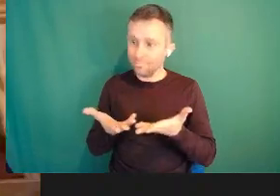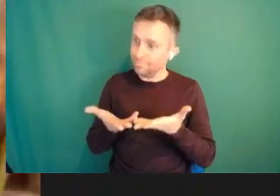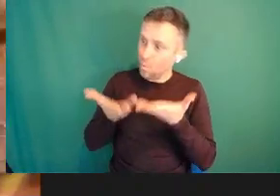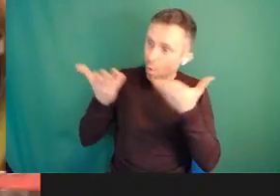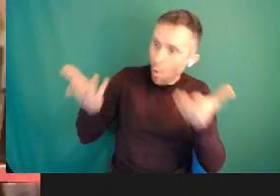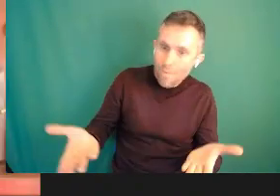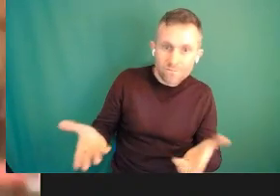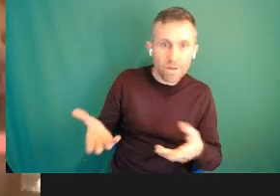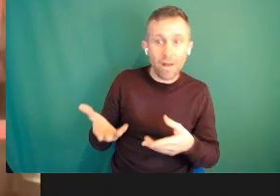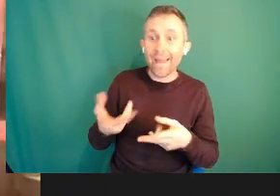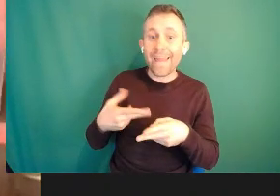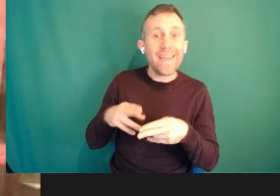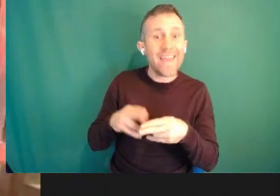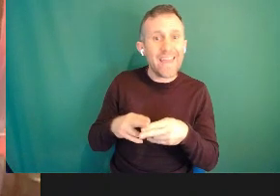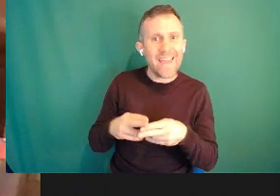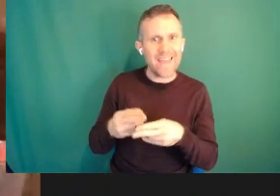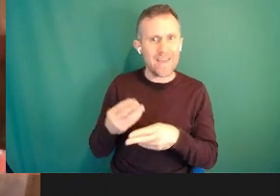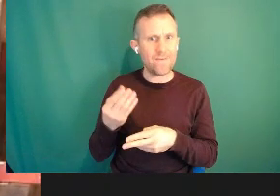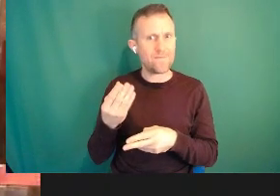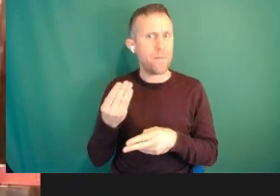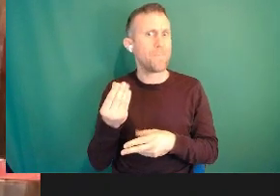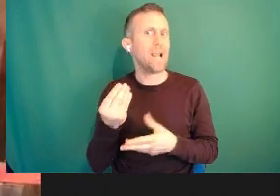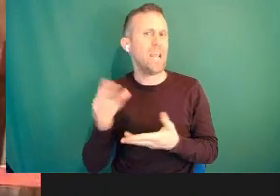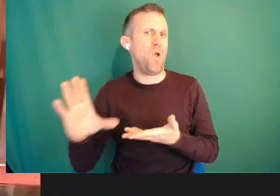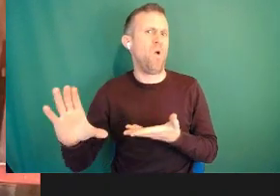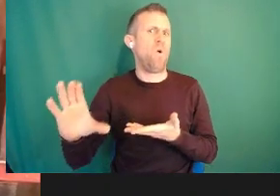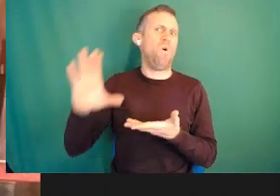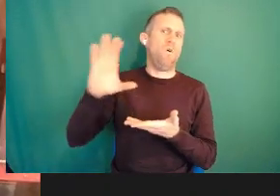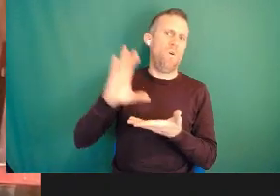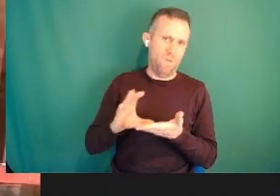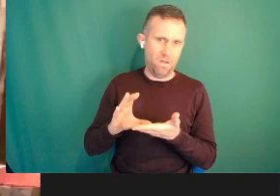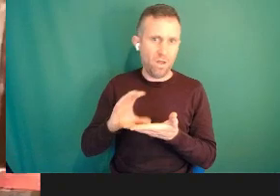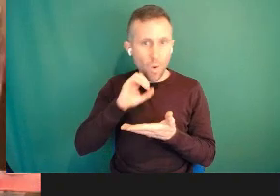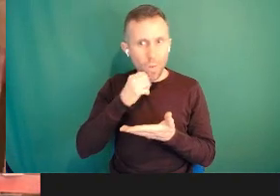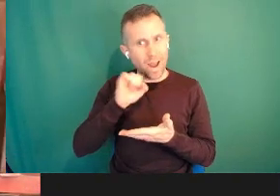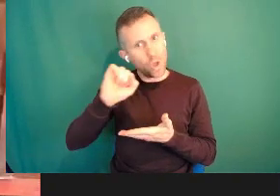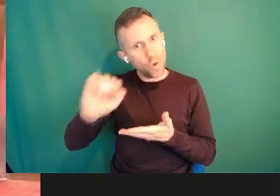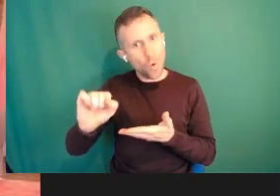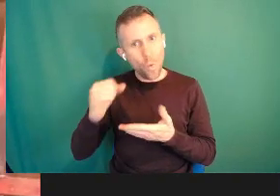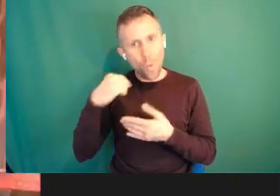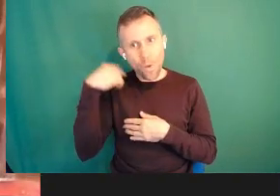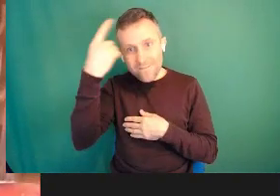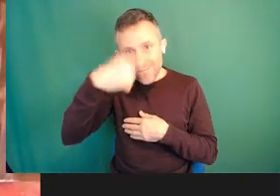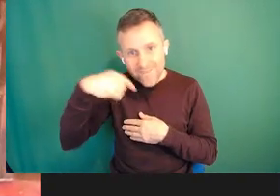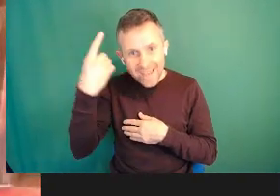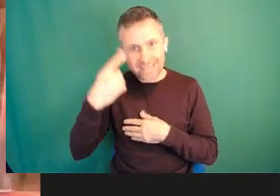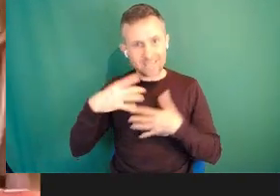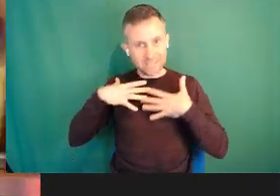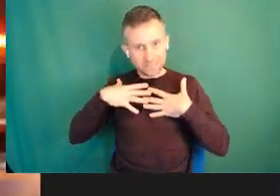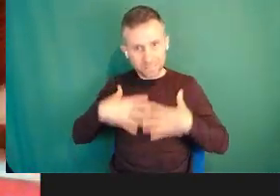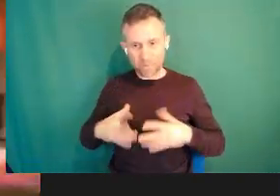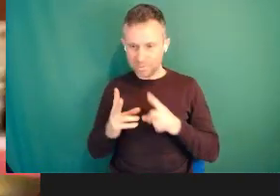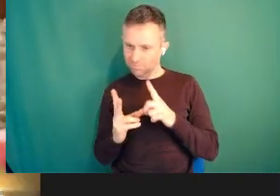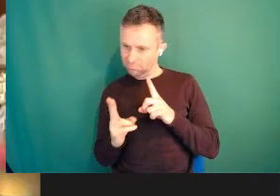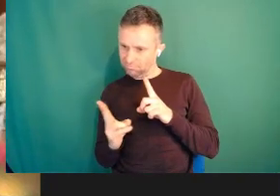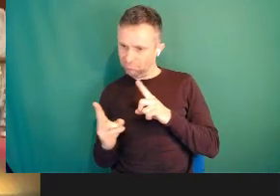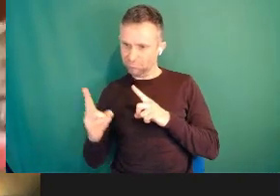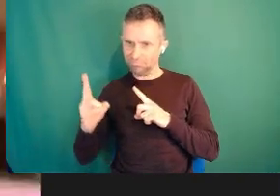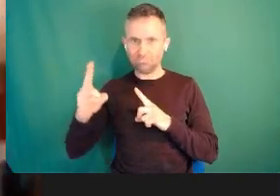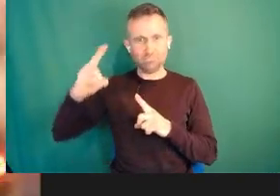doll's house. So we've got Alison and Mike, who are actual characters from the show in the front, and